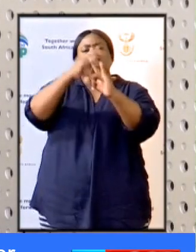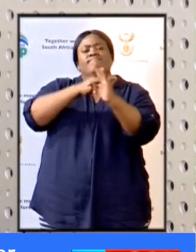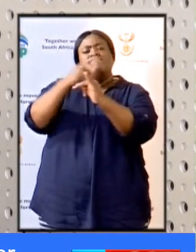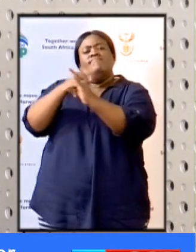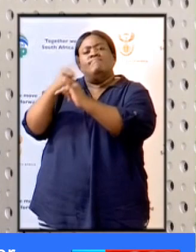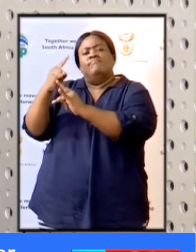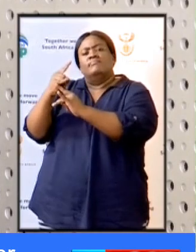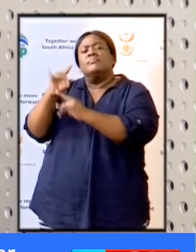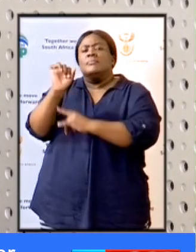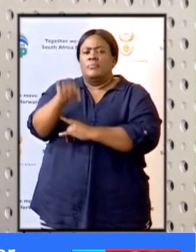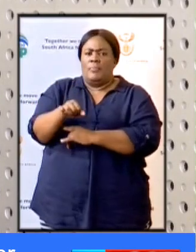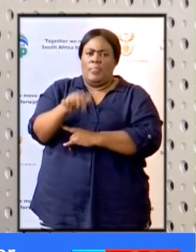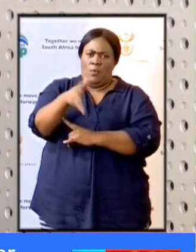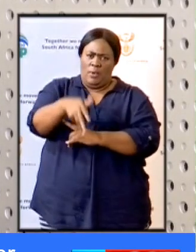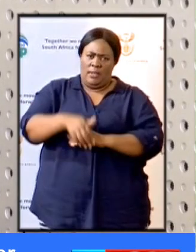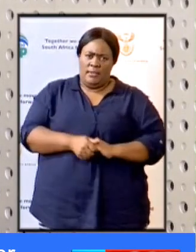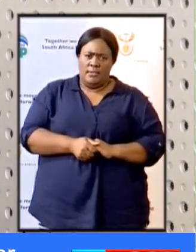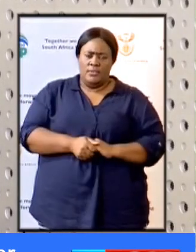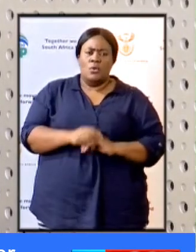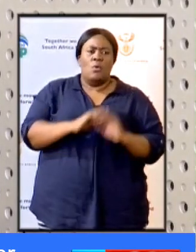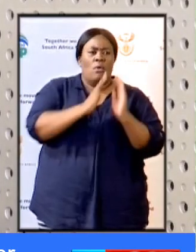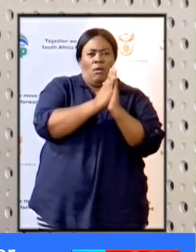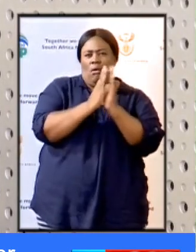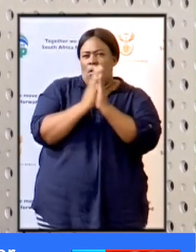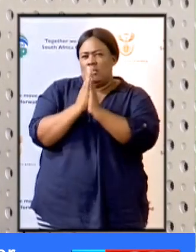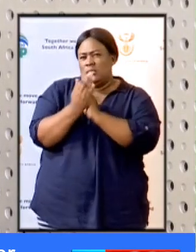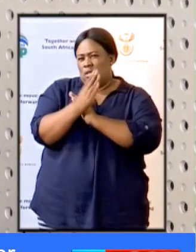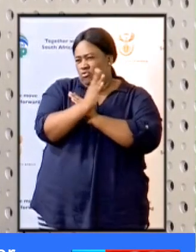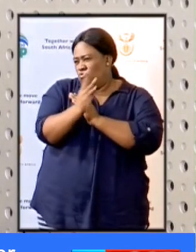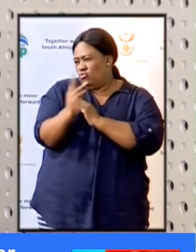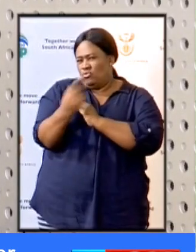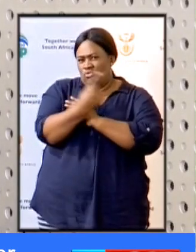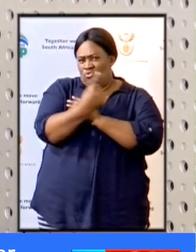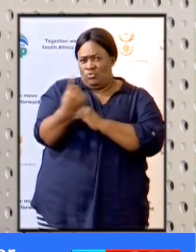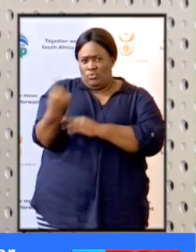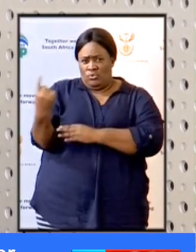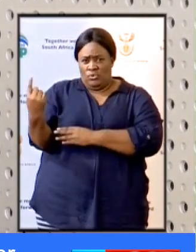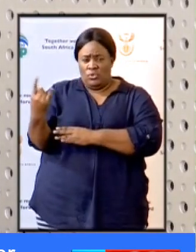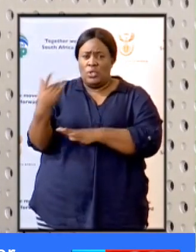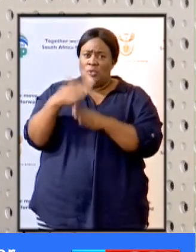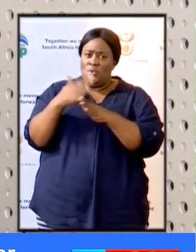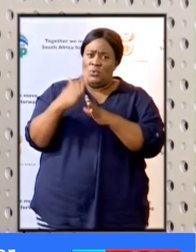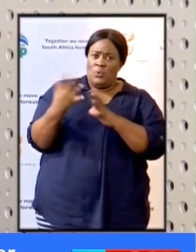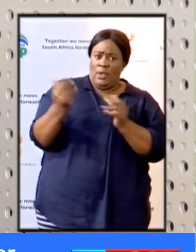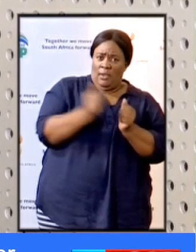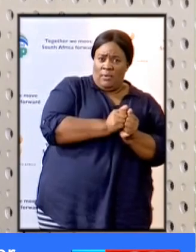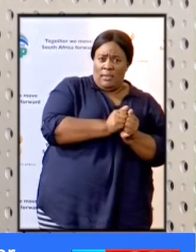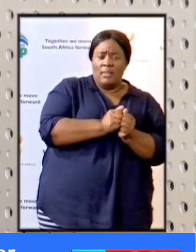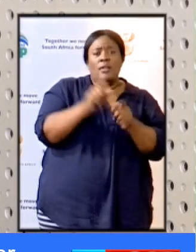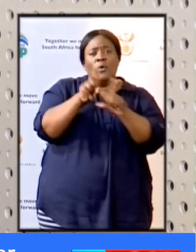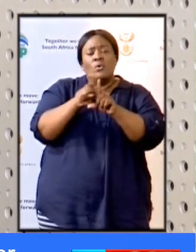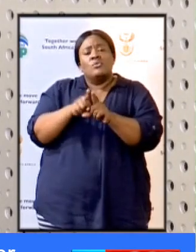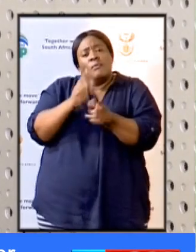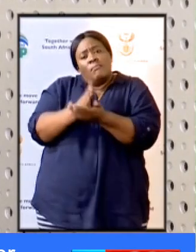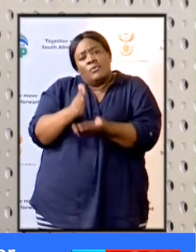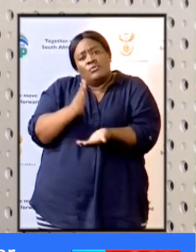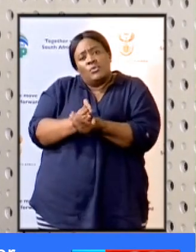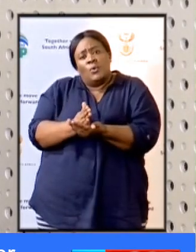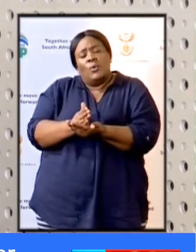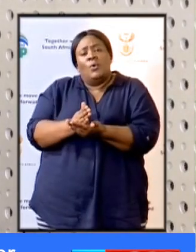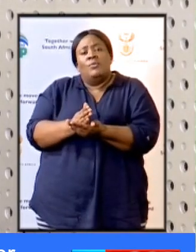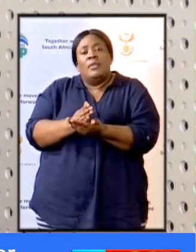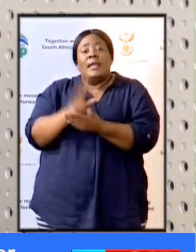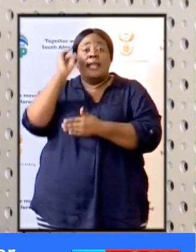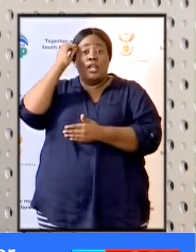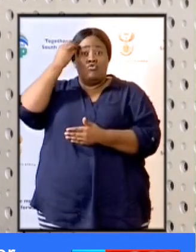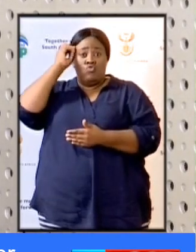difficulties. And we appeal to each one of us to work, to cooperate, and ensure that we put the interest